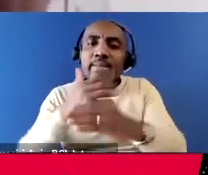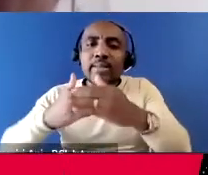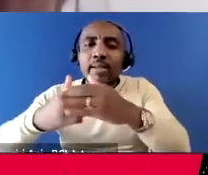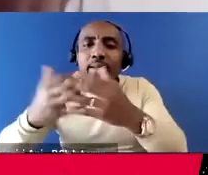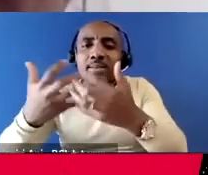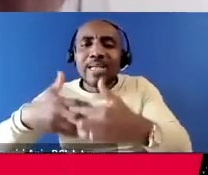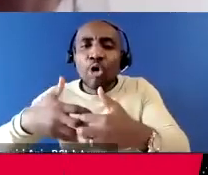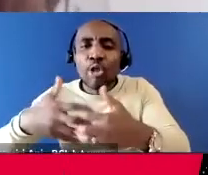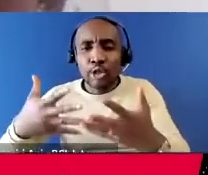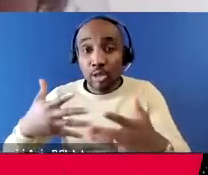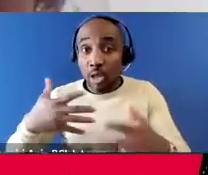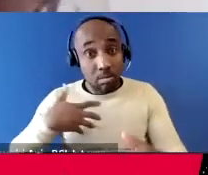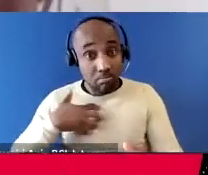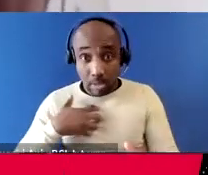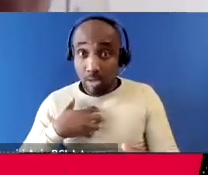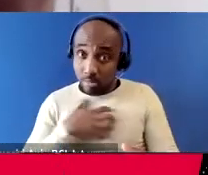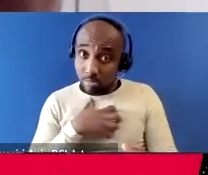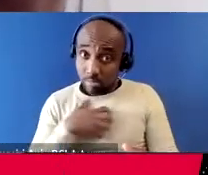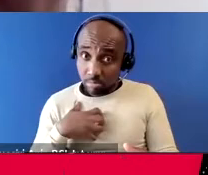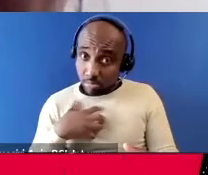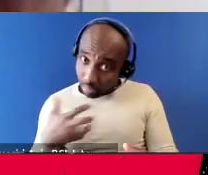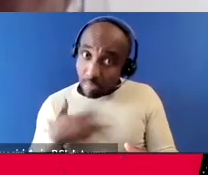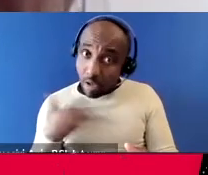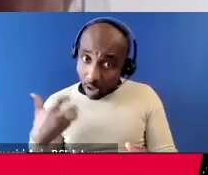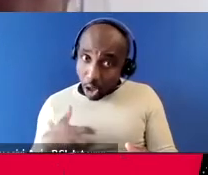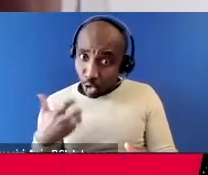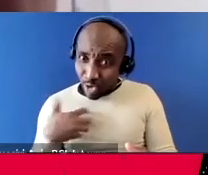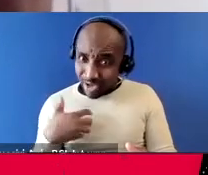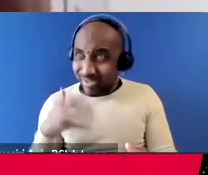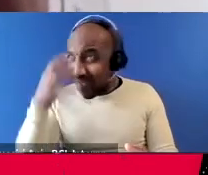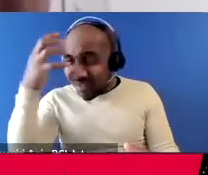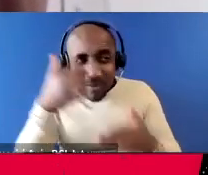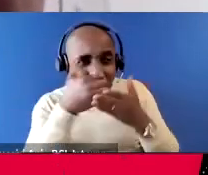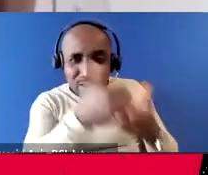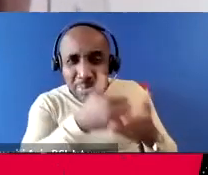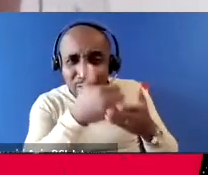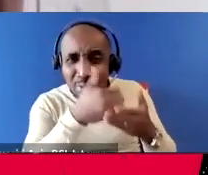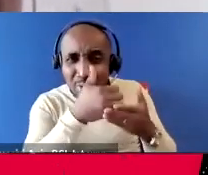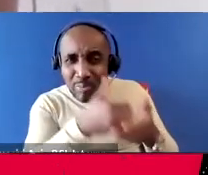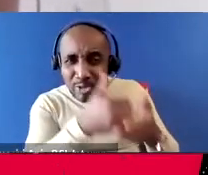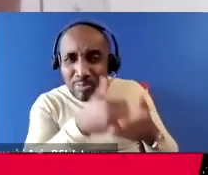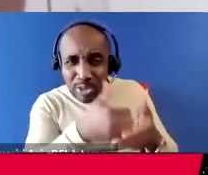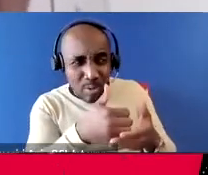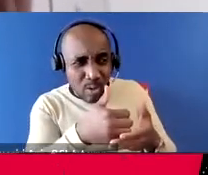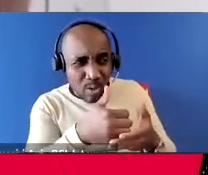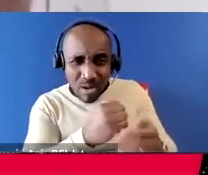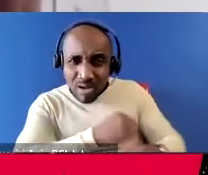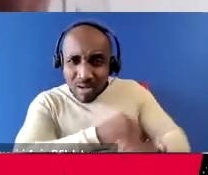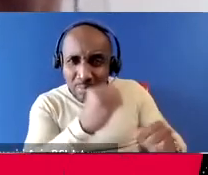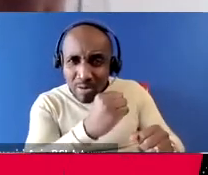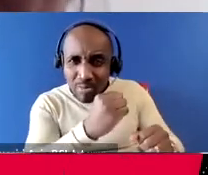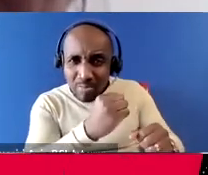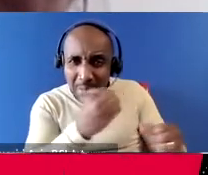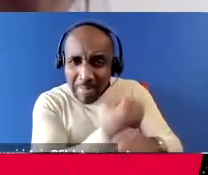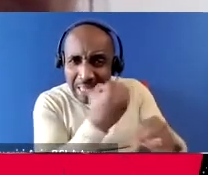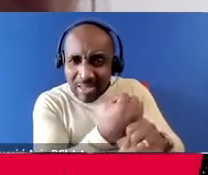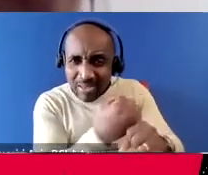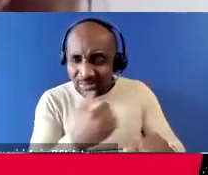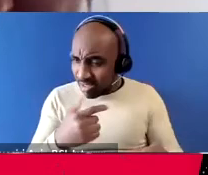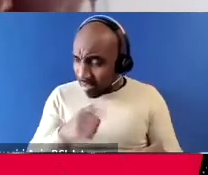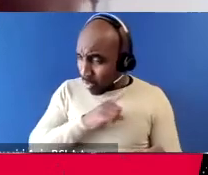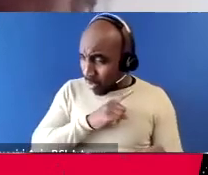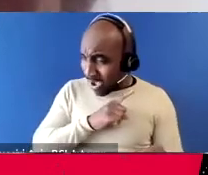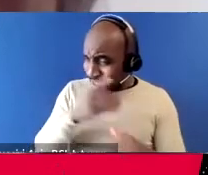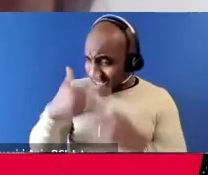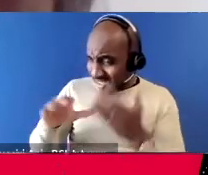not subsidizing my industry with anything like the kind of ideological fervor that it is the arms